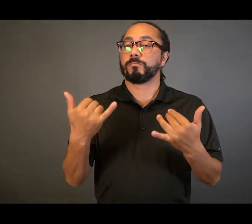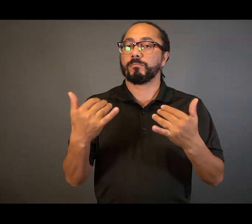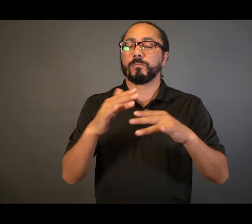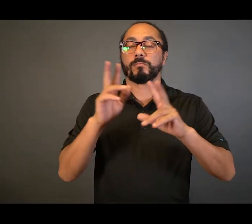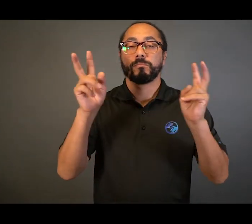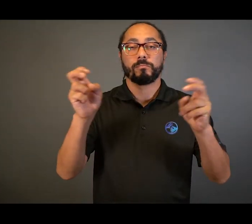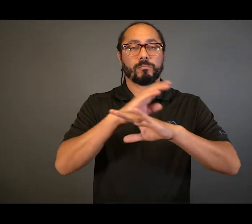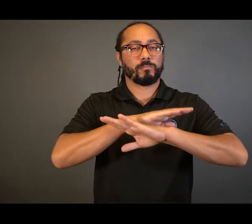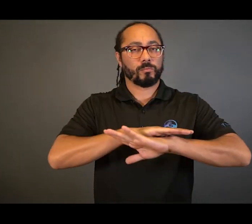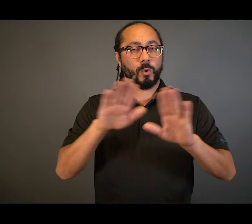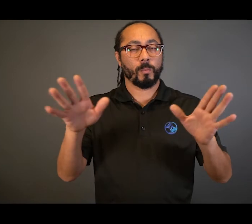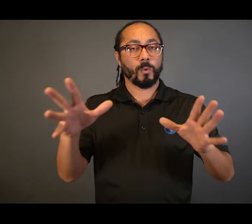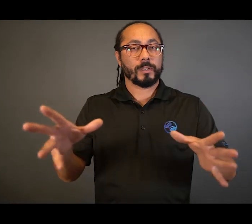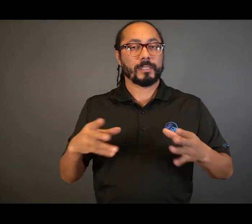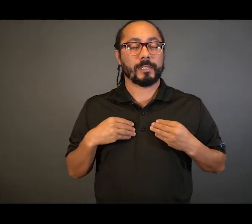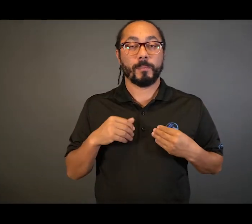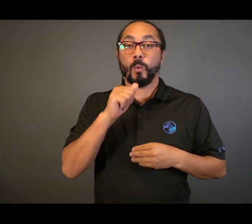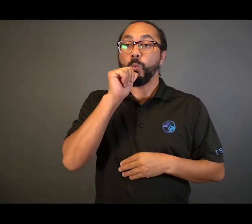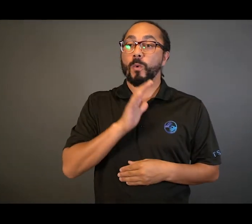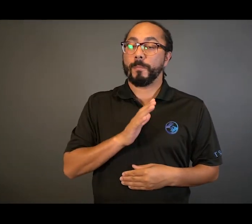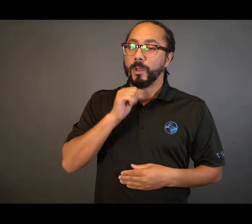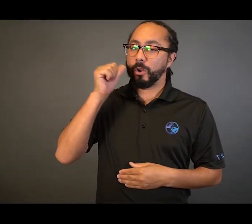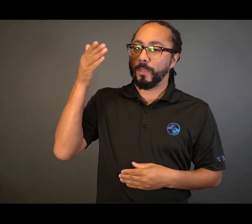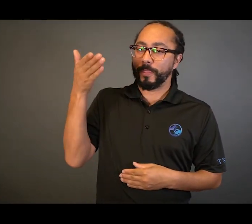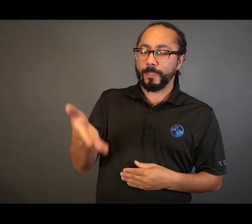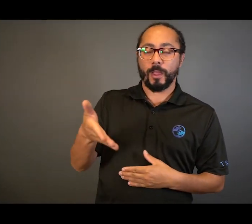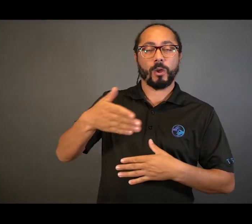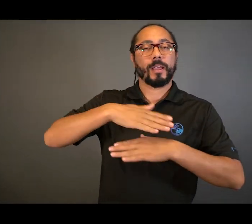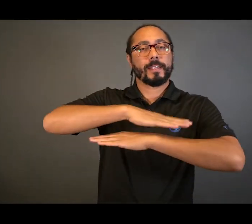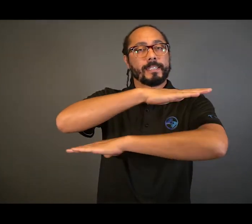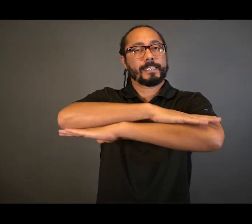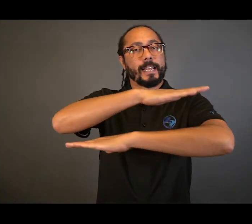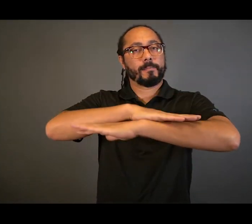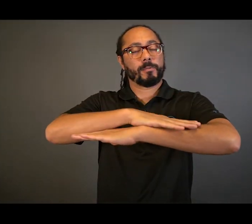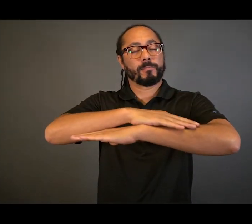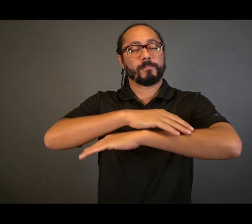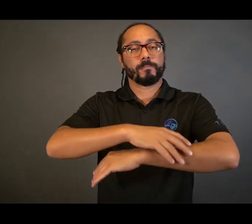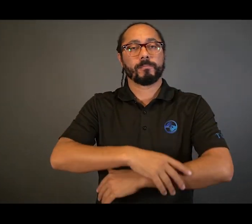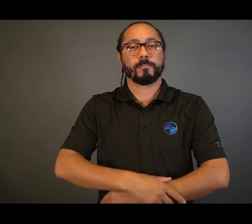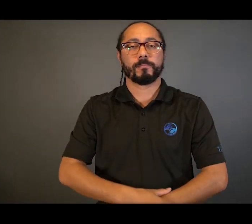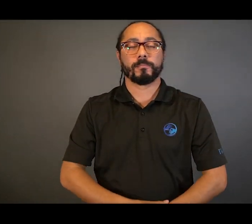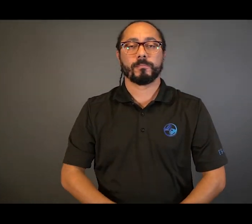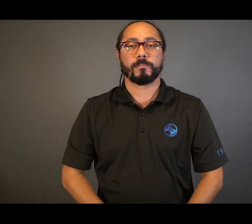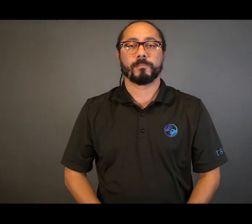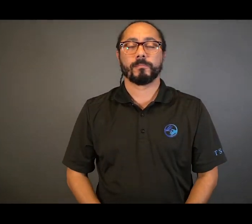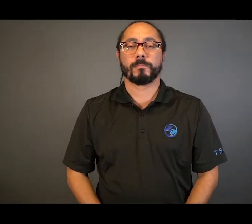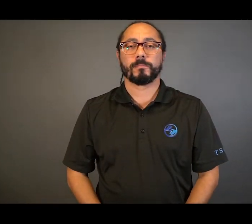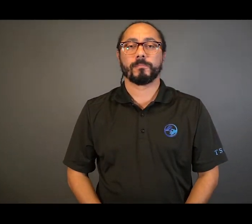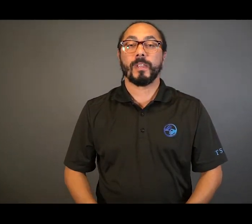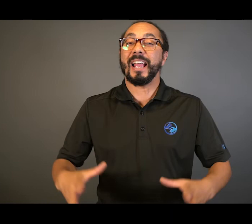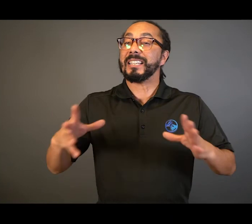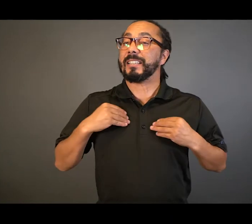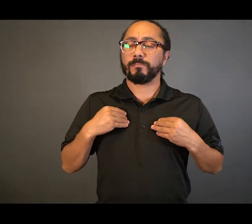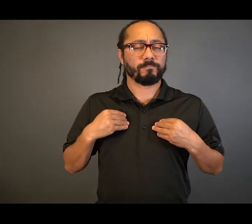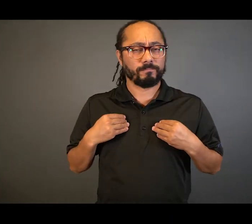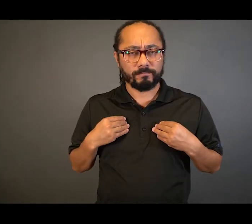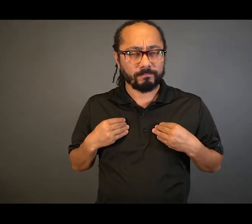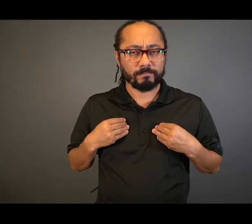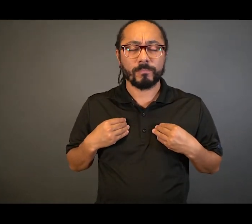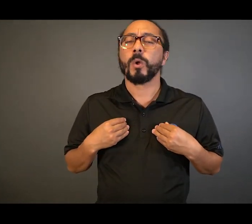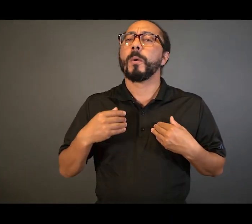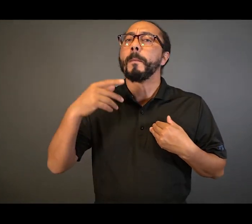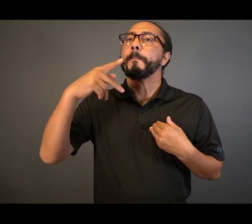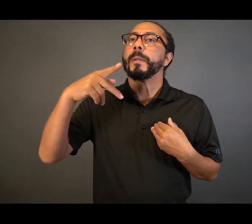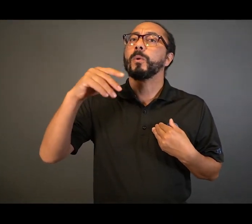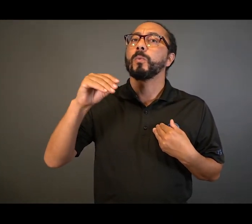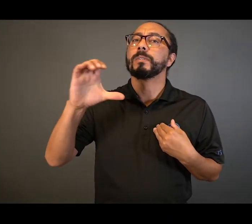It is no longer acceptable to not have women at the table. It is no longer acceptable